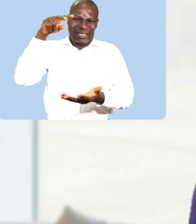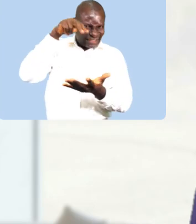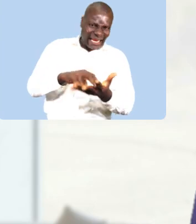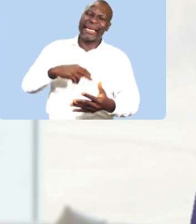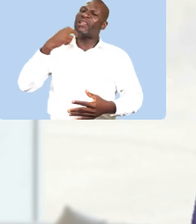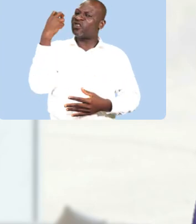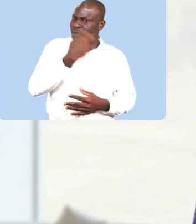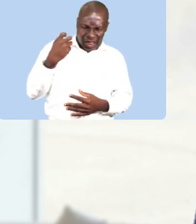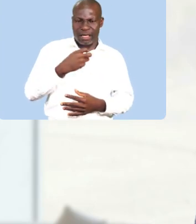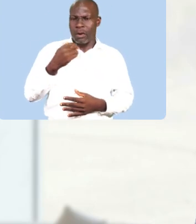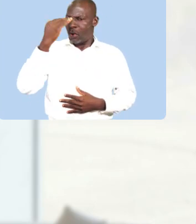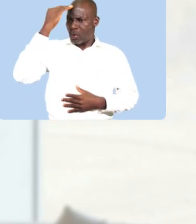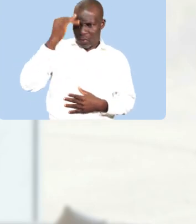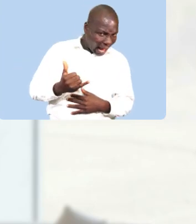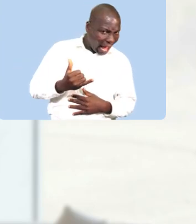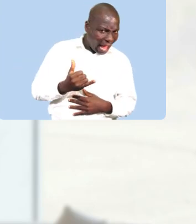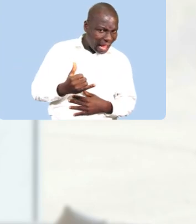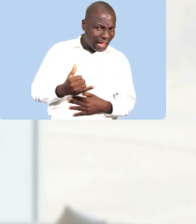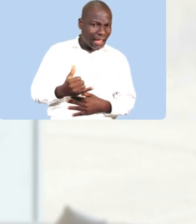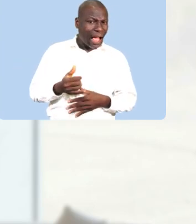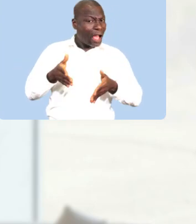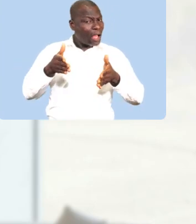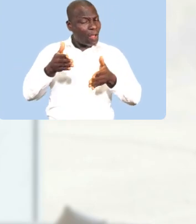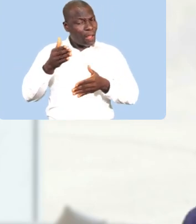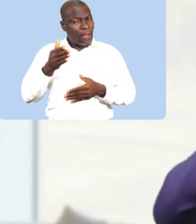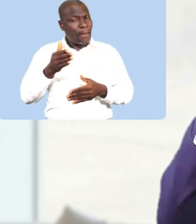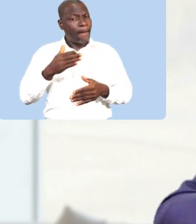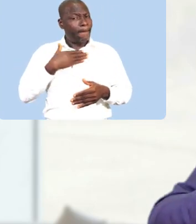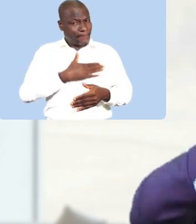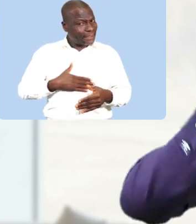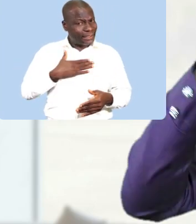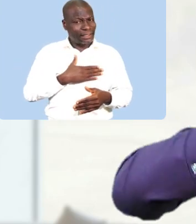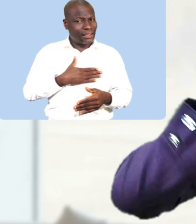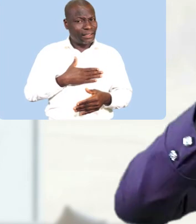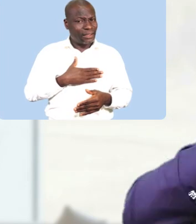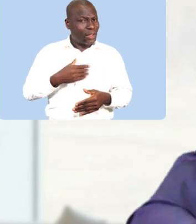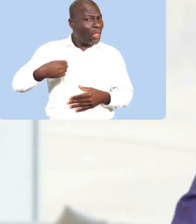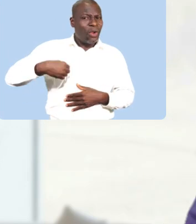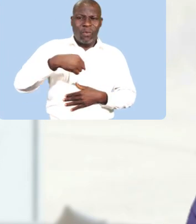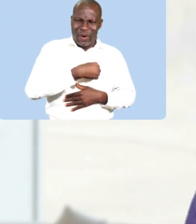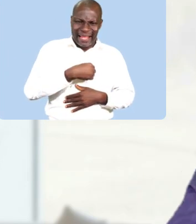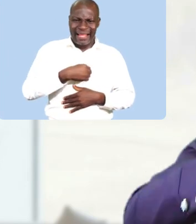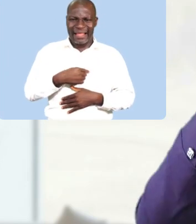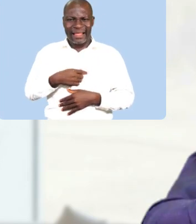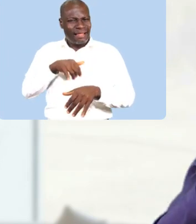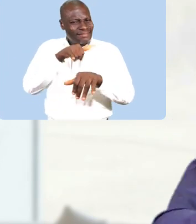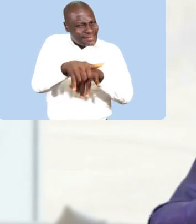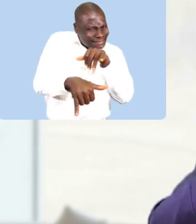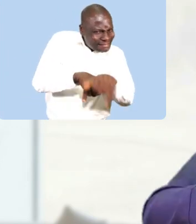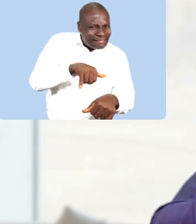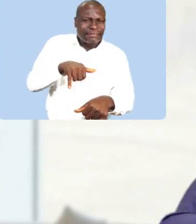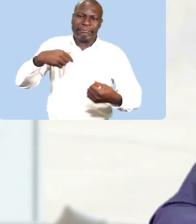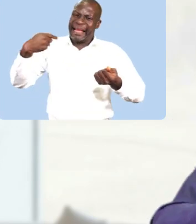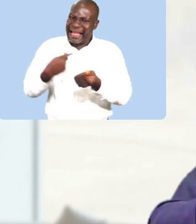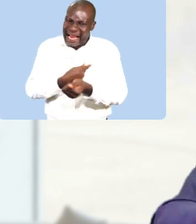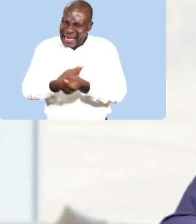majority. And now what you try me catch now? You nyachum aye de two or mayimu. Ah and crofo crookra